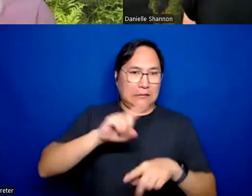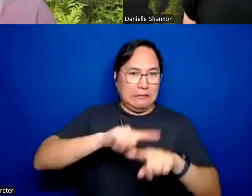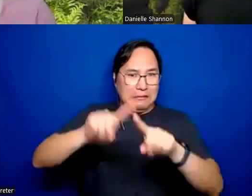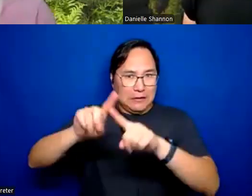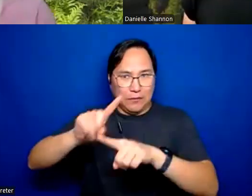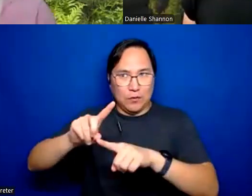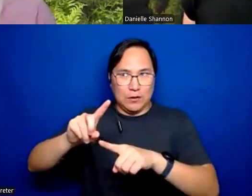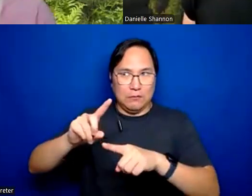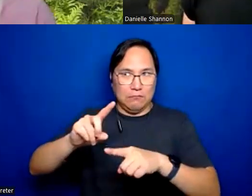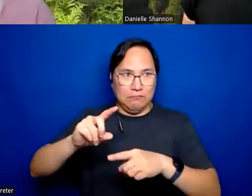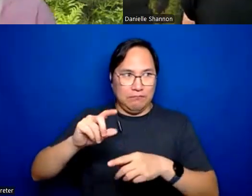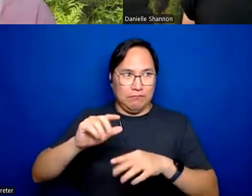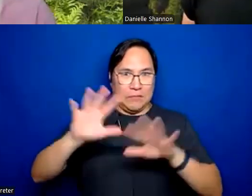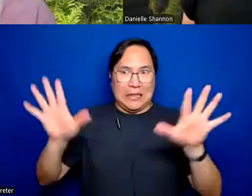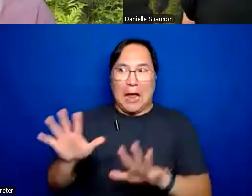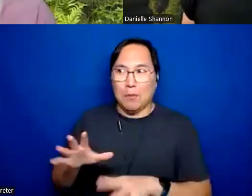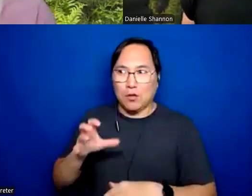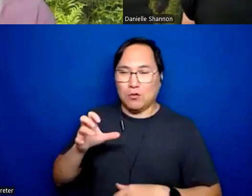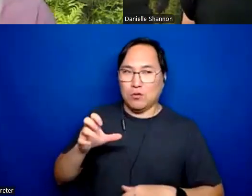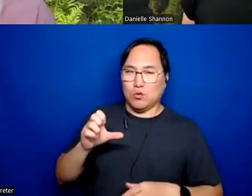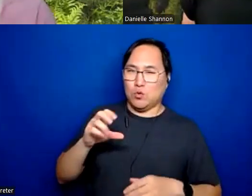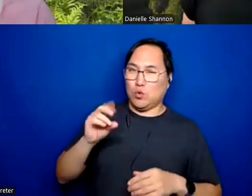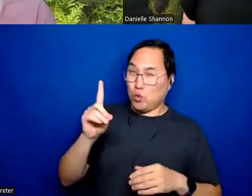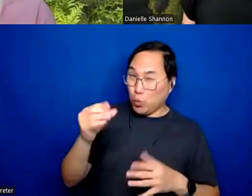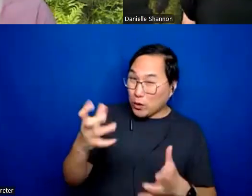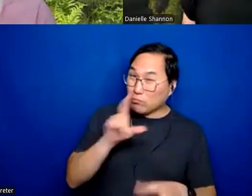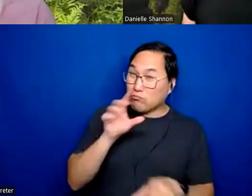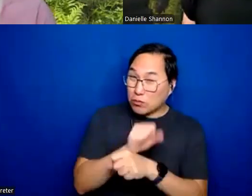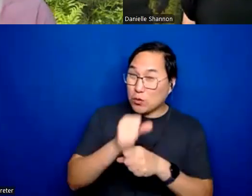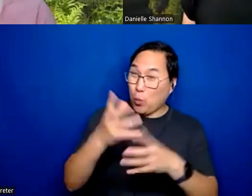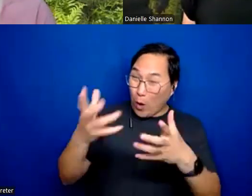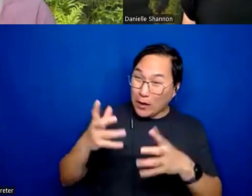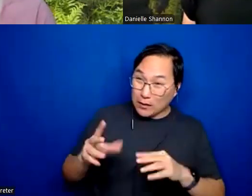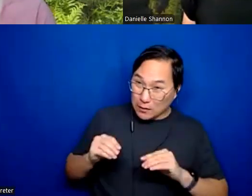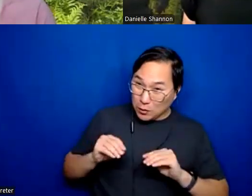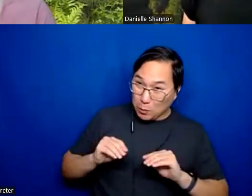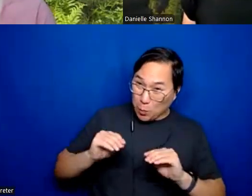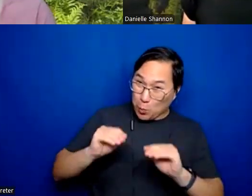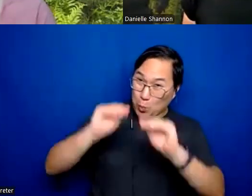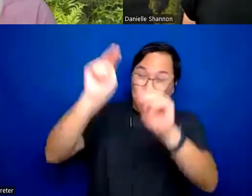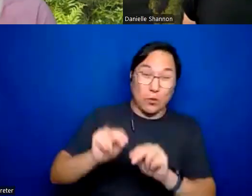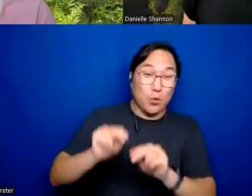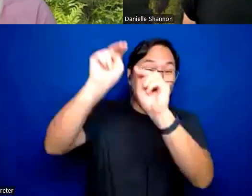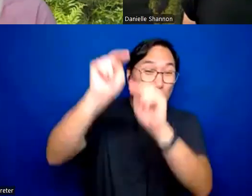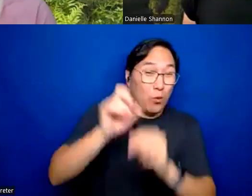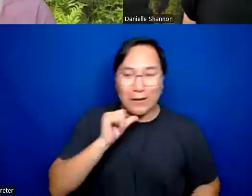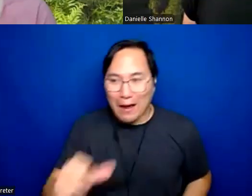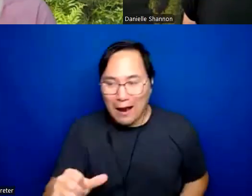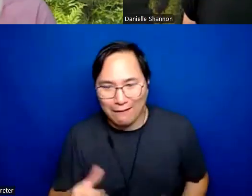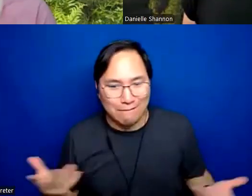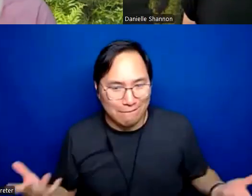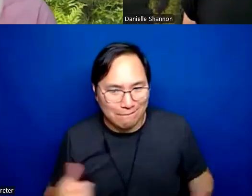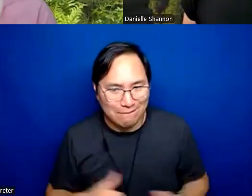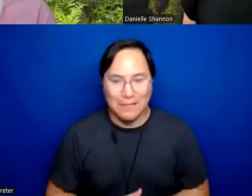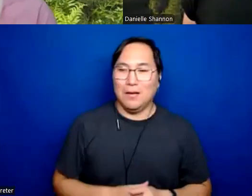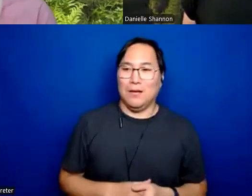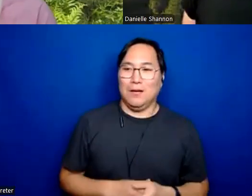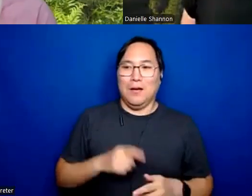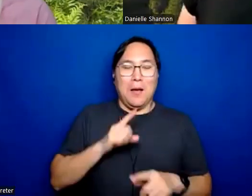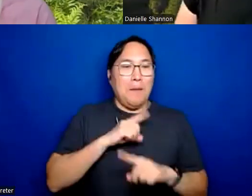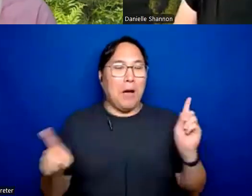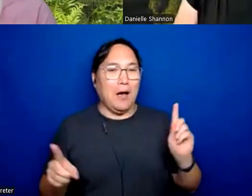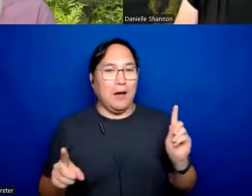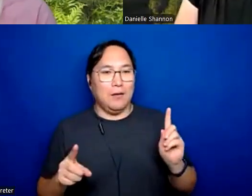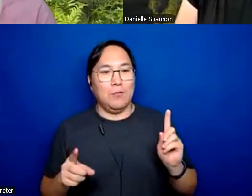if you guys have other things you want to hit on, I'll just let it roll here a bit. We have about, almost 15 more minutes before we hit the questions from the